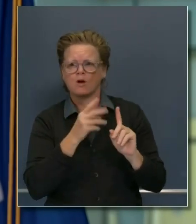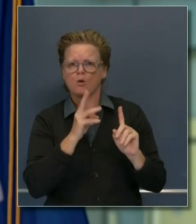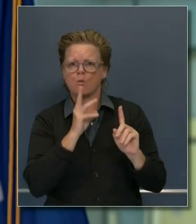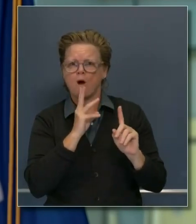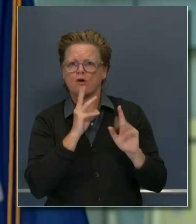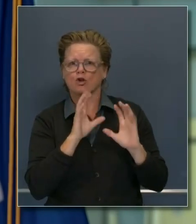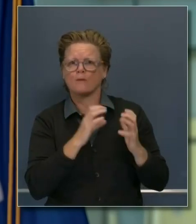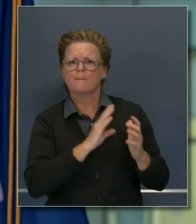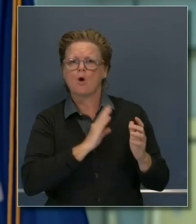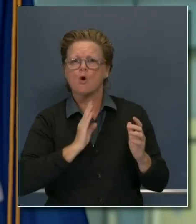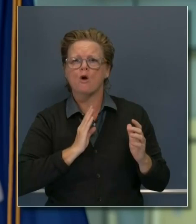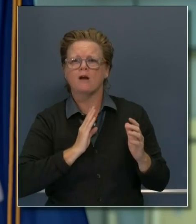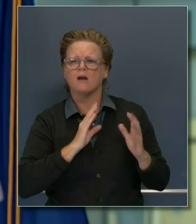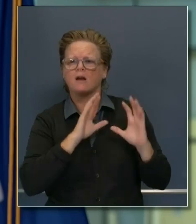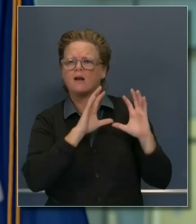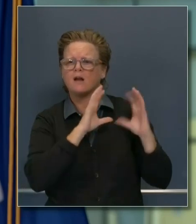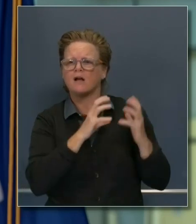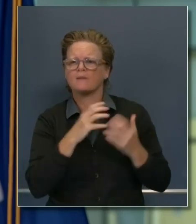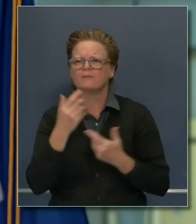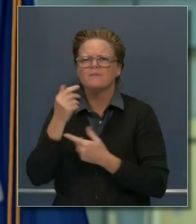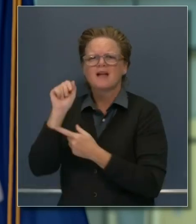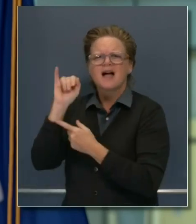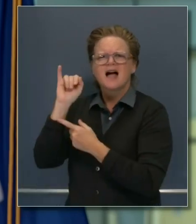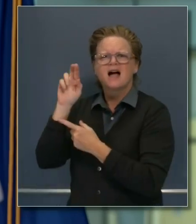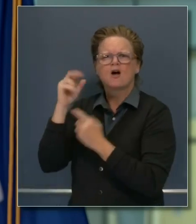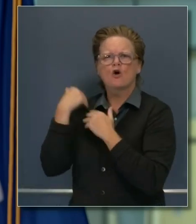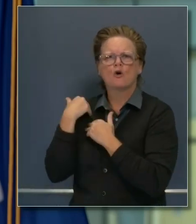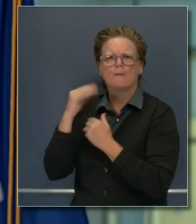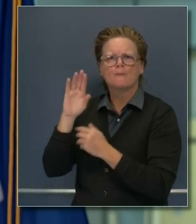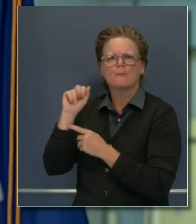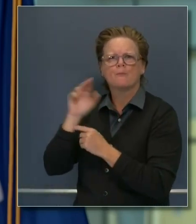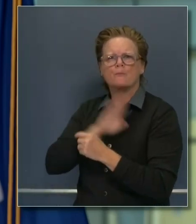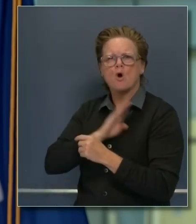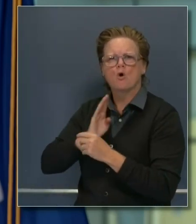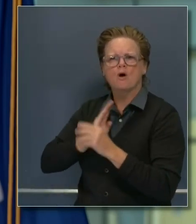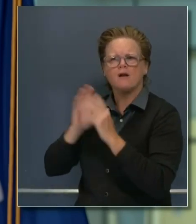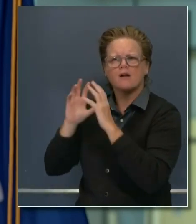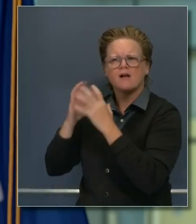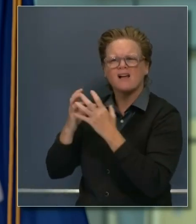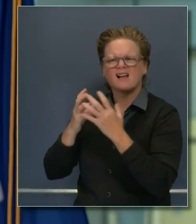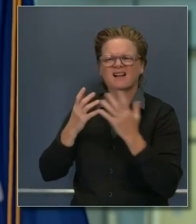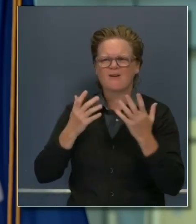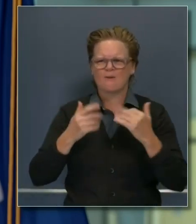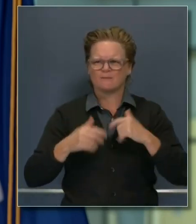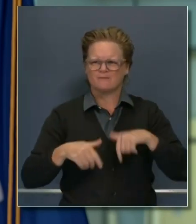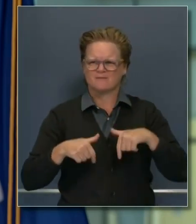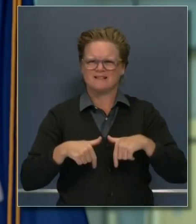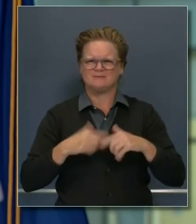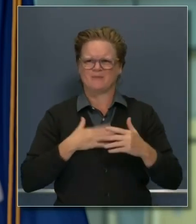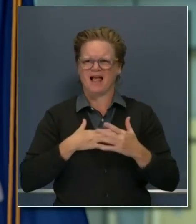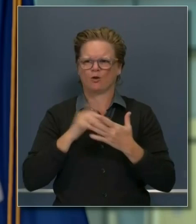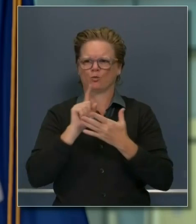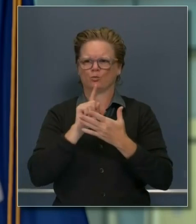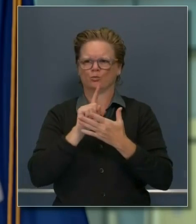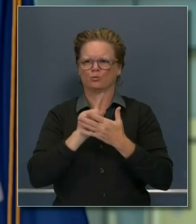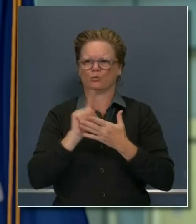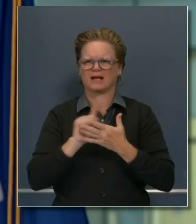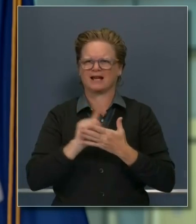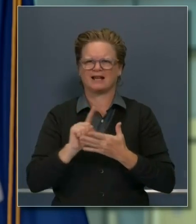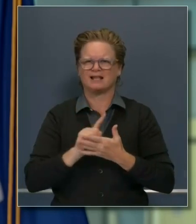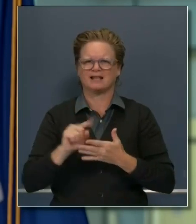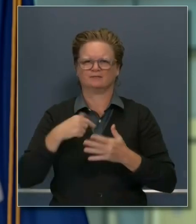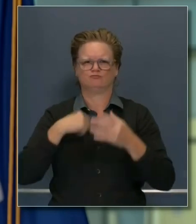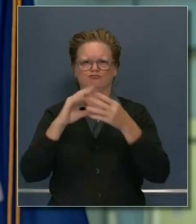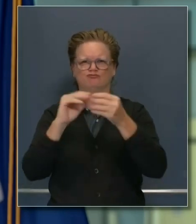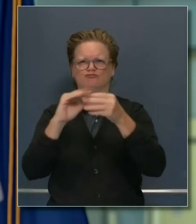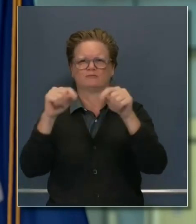and the like, and in a public manner like this. And forgive me, we have not had the opportunity with my appointment secretary